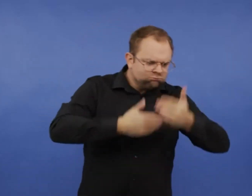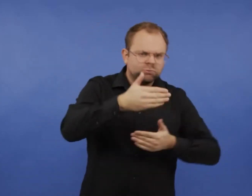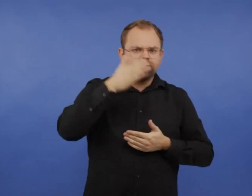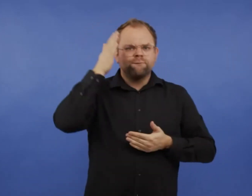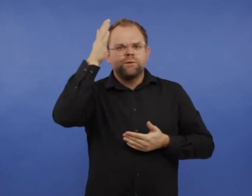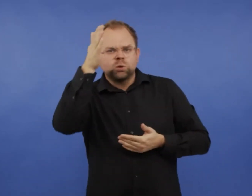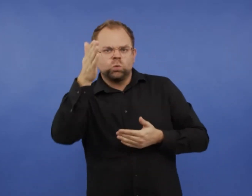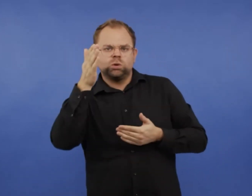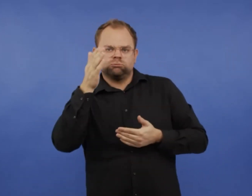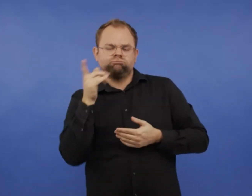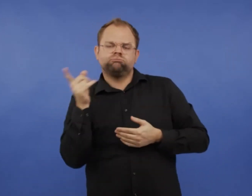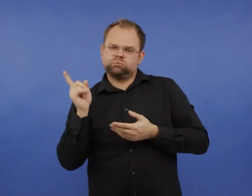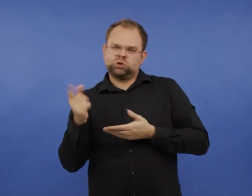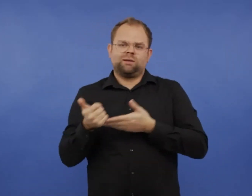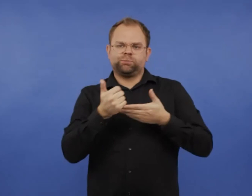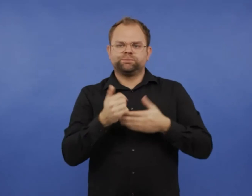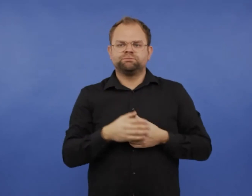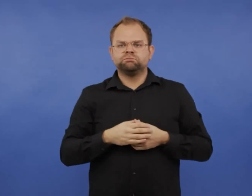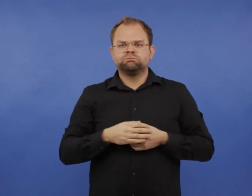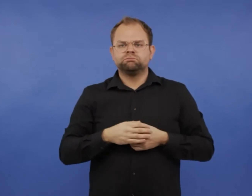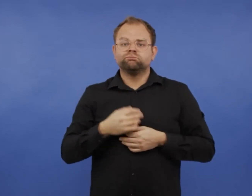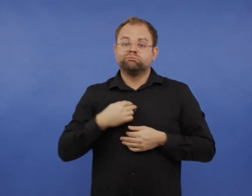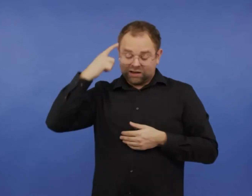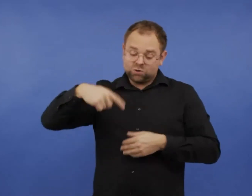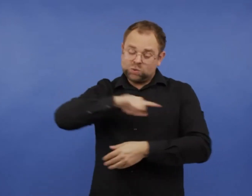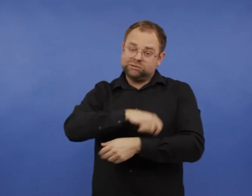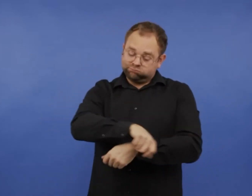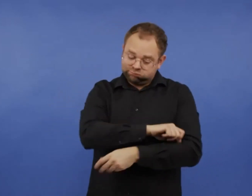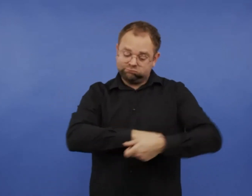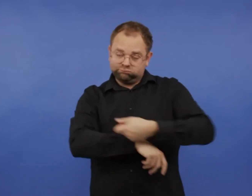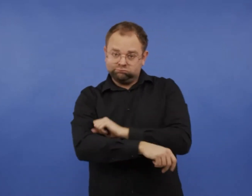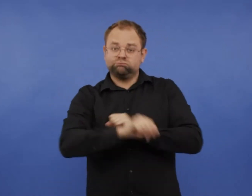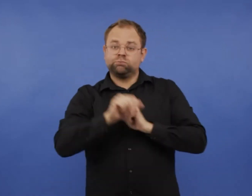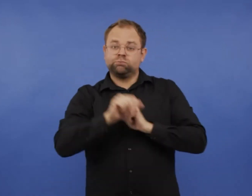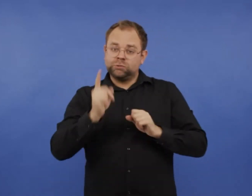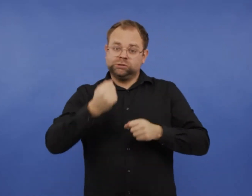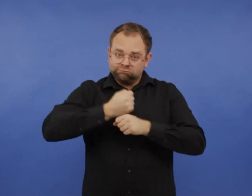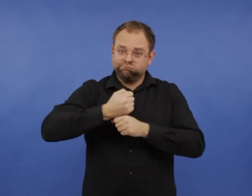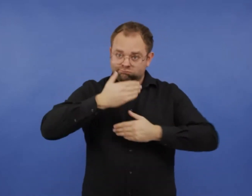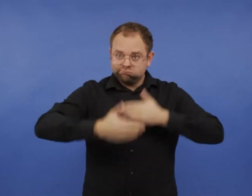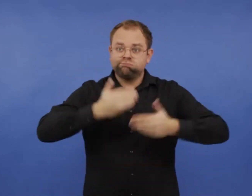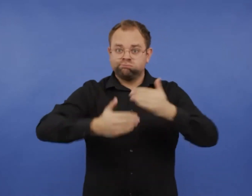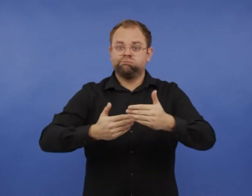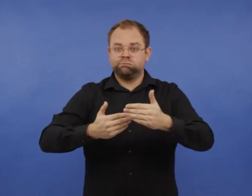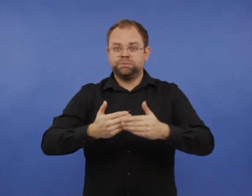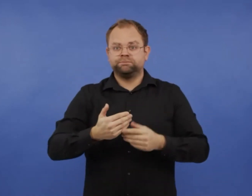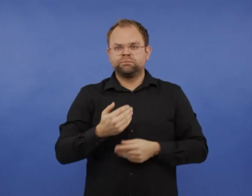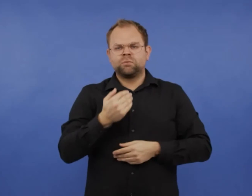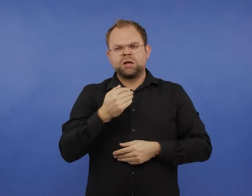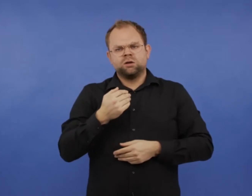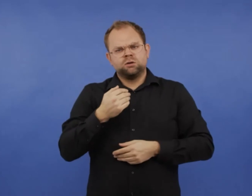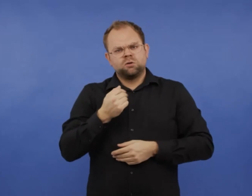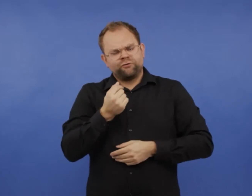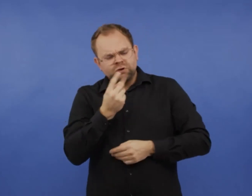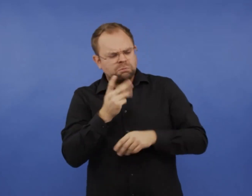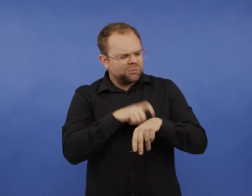of us, based on our organizations, can do to implement this report. I thank you again. Special thanks to Sarah,